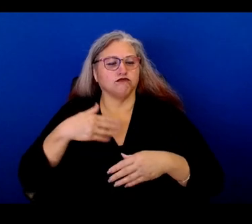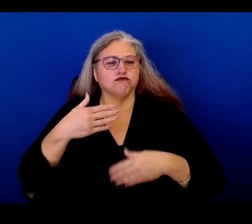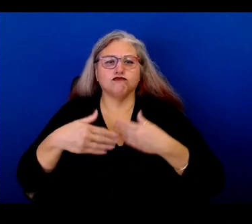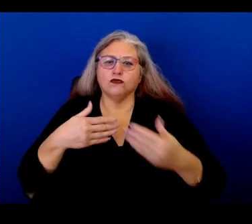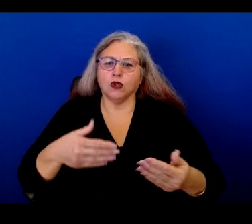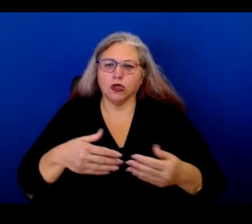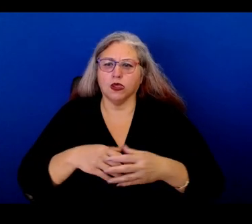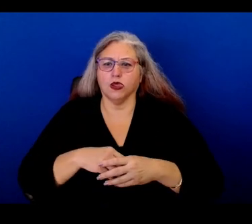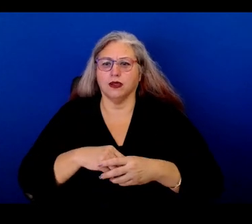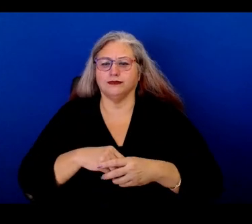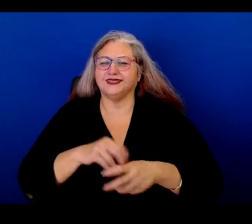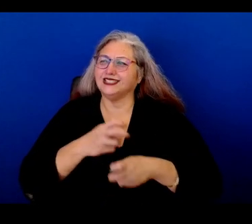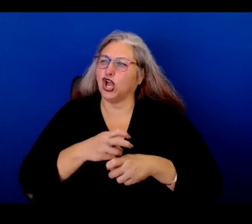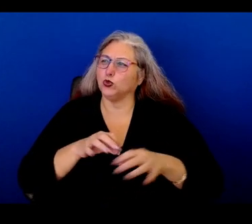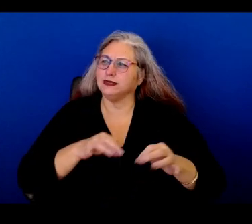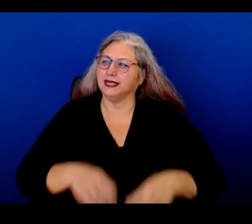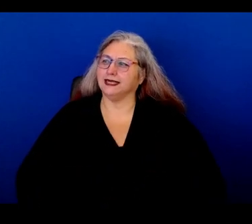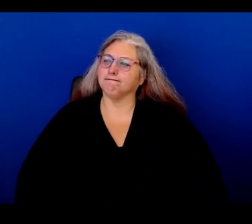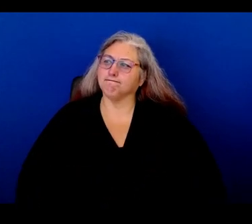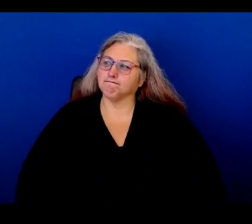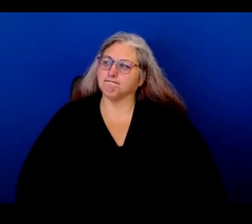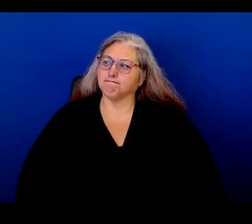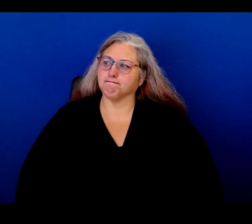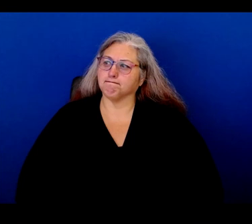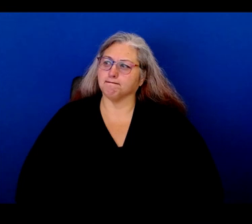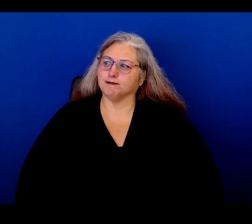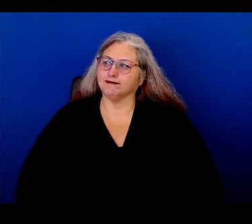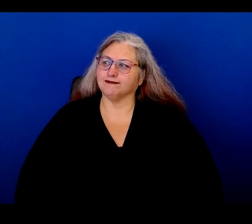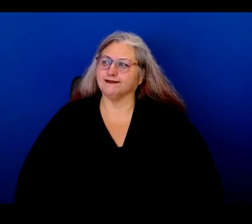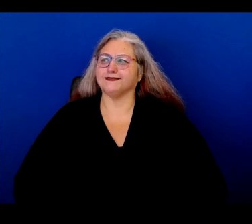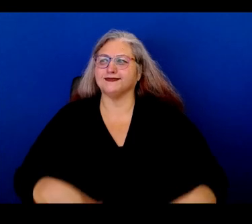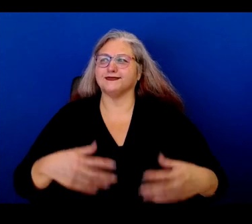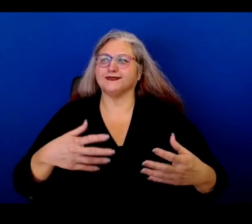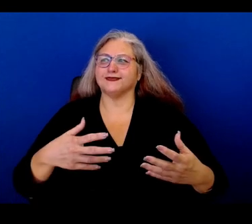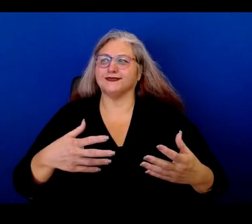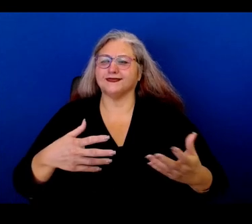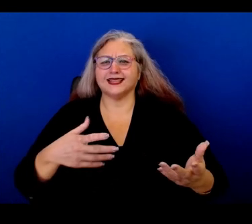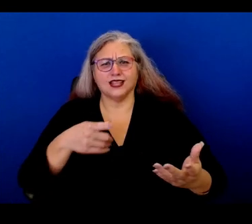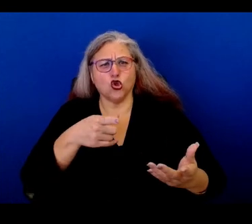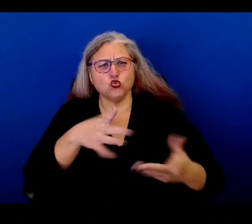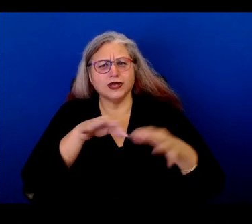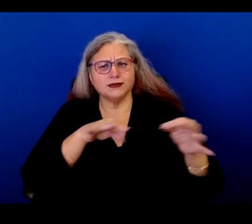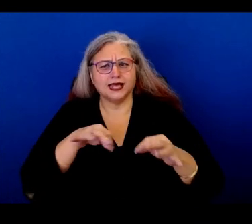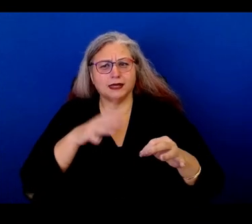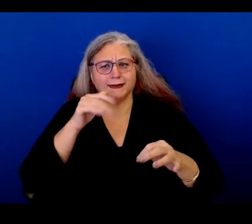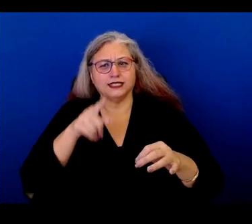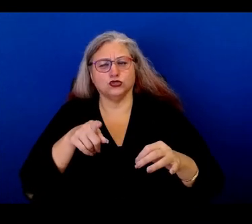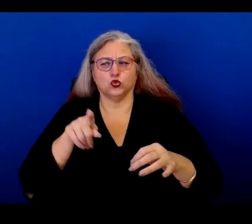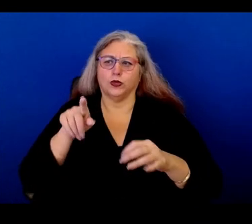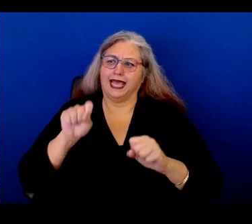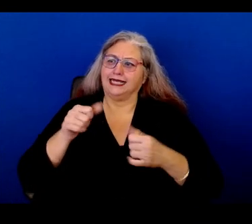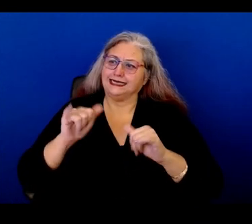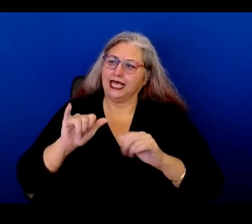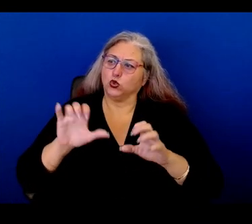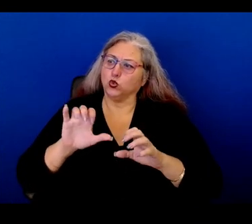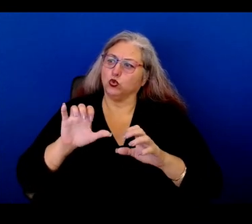like, it's hard to explain. Yeah, I mean, you are explaining it, because being able to still